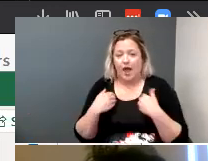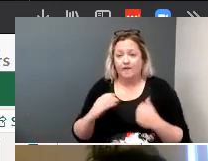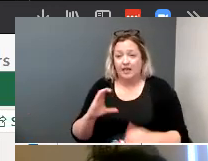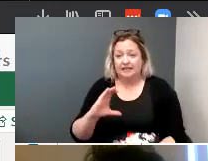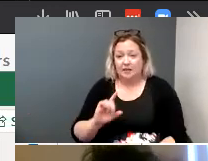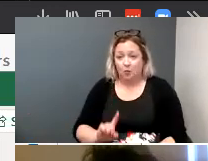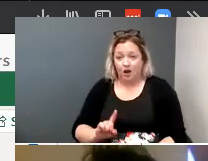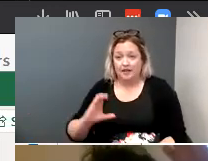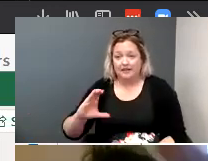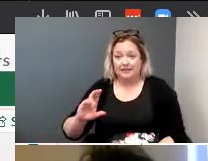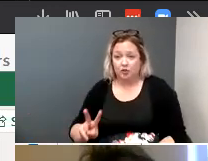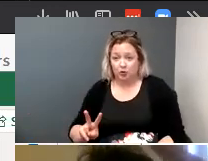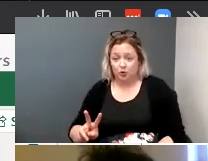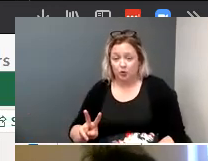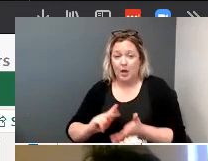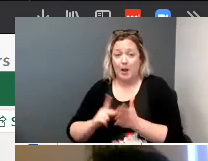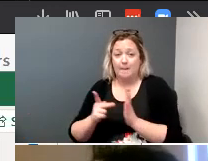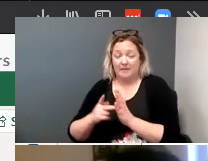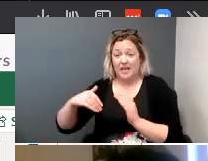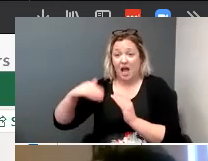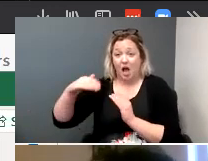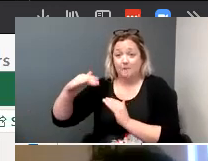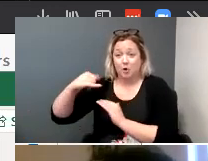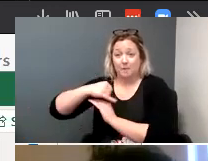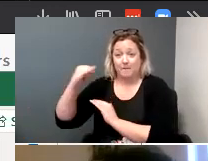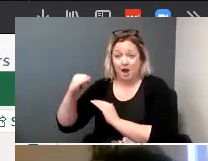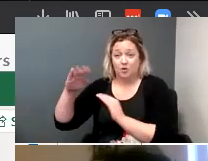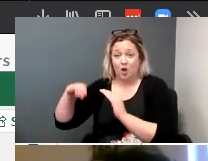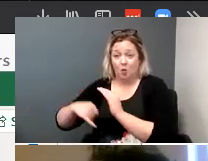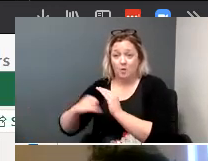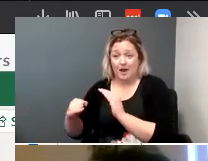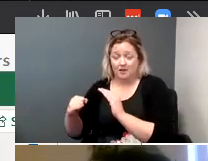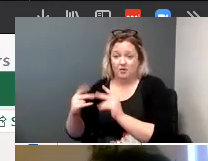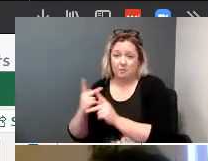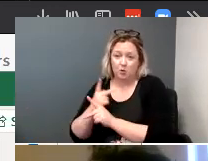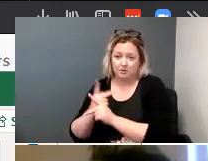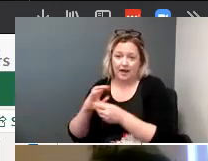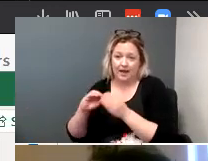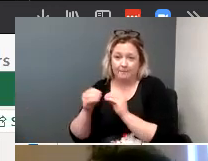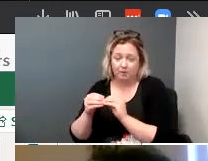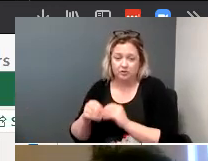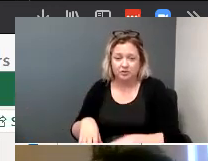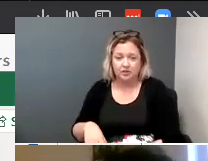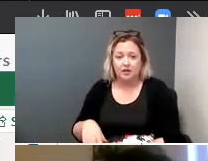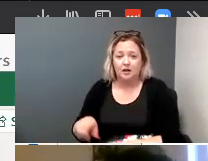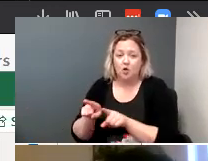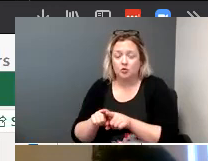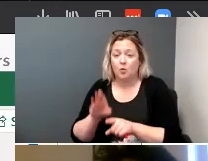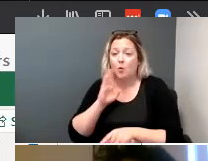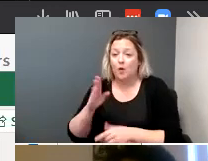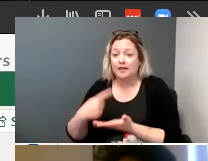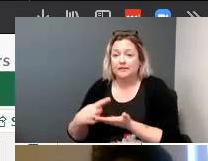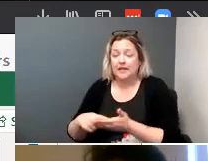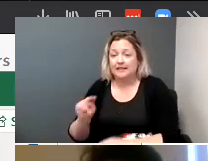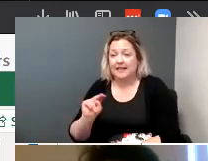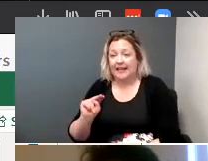are the upper bound and the lower bound multipliers for theta. And we are going to talk about N0, where